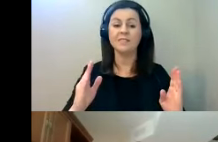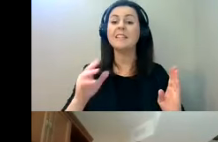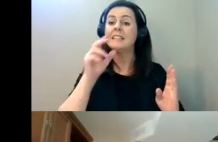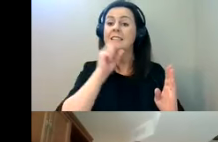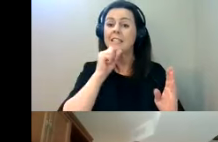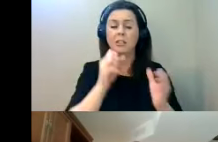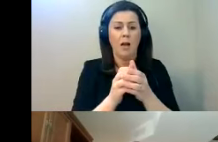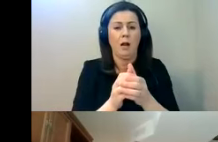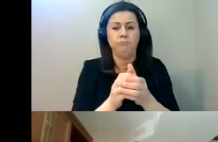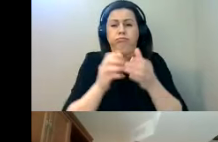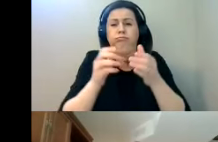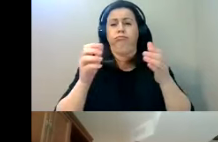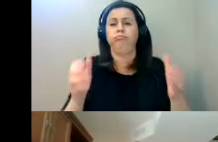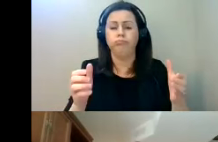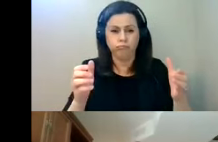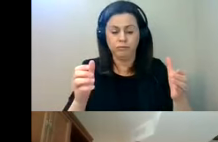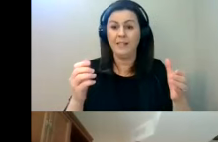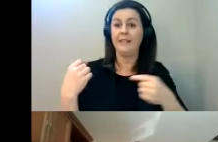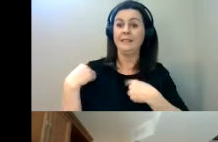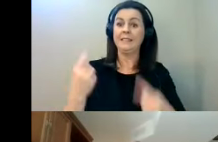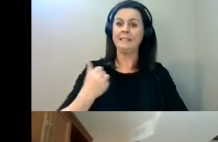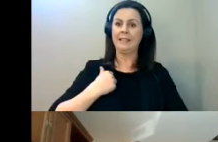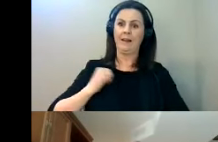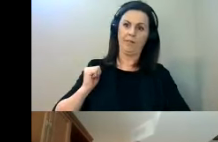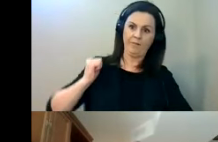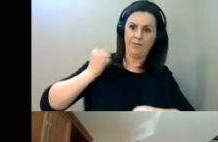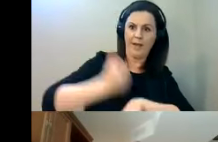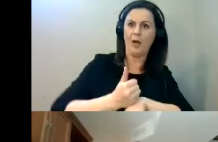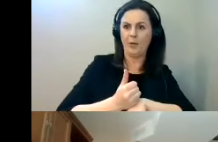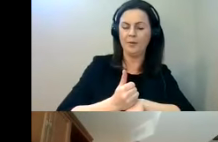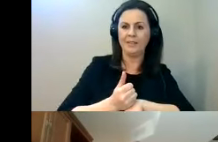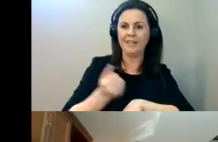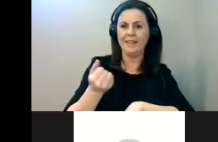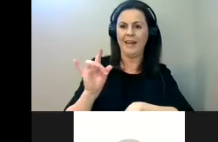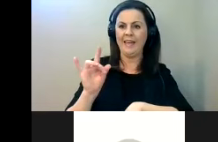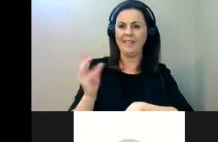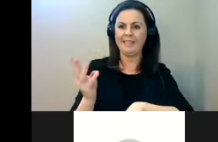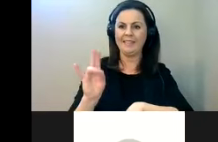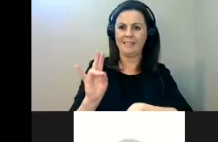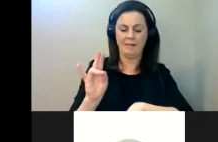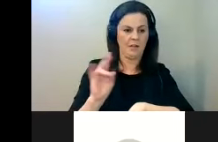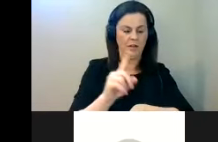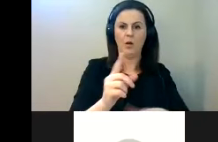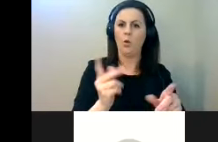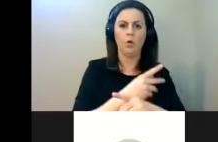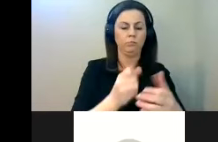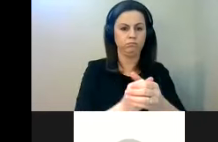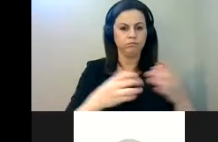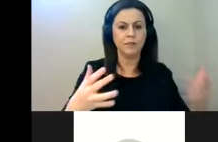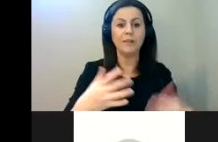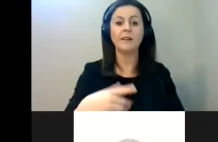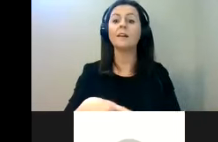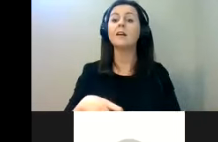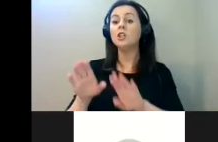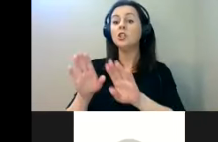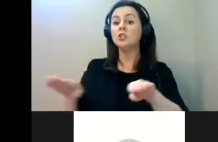since Confederation. In 2016, for the first time ever, the number of seniors exceeded the number of children